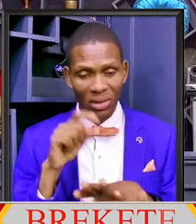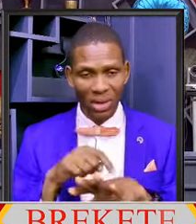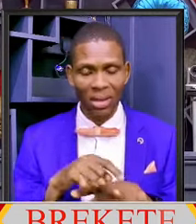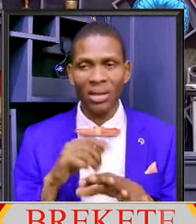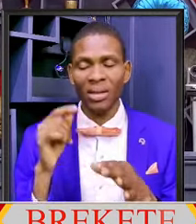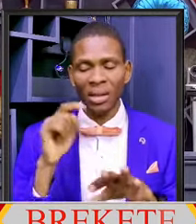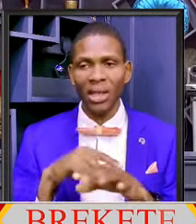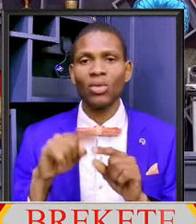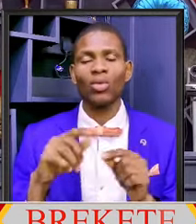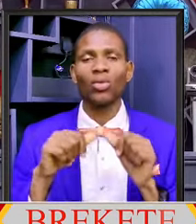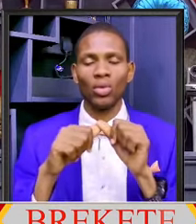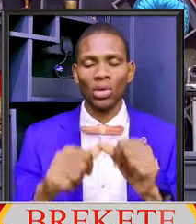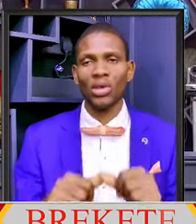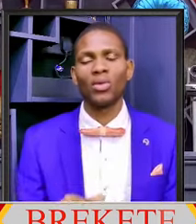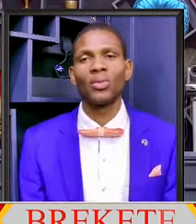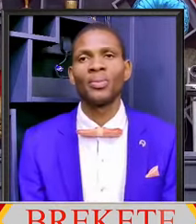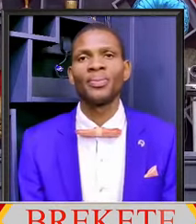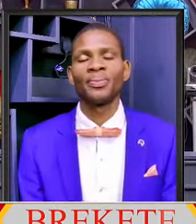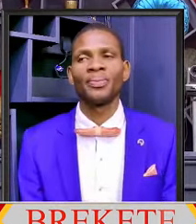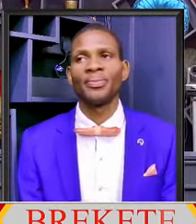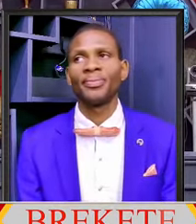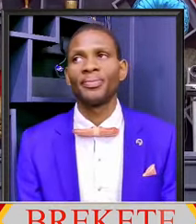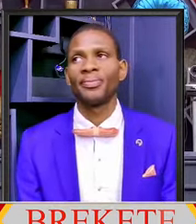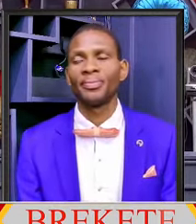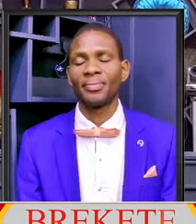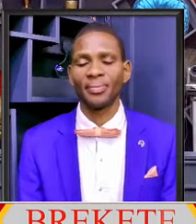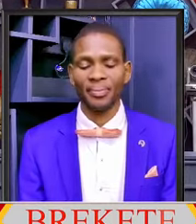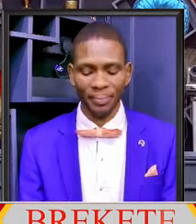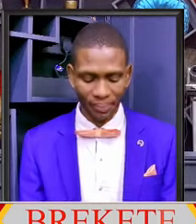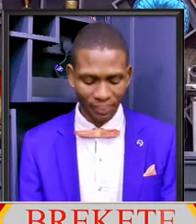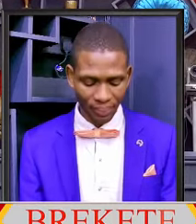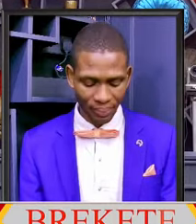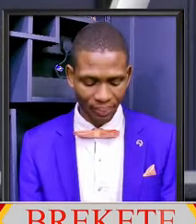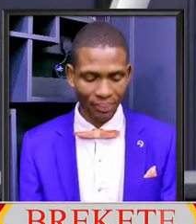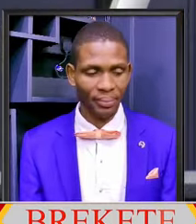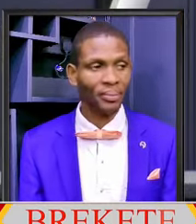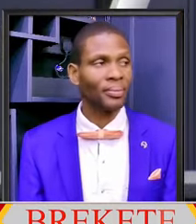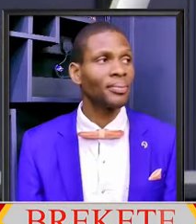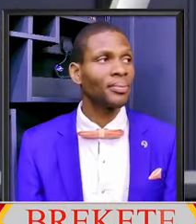to do it in signal, make we continue to the van. No, they go.